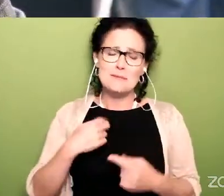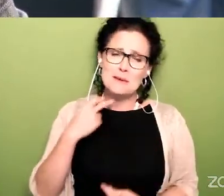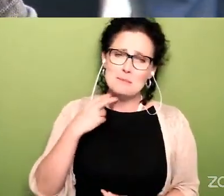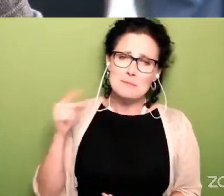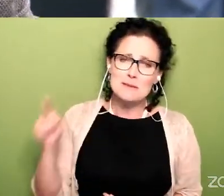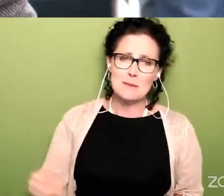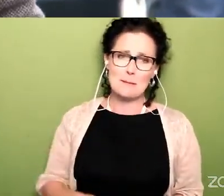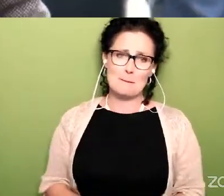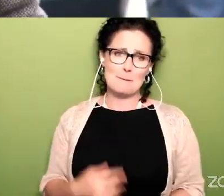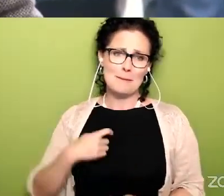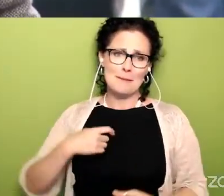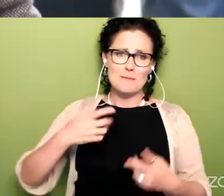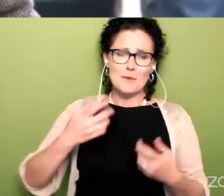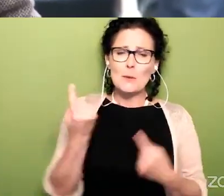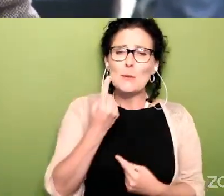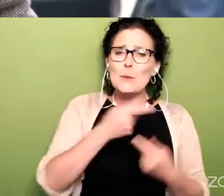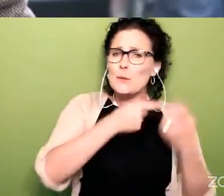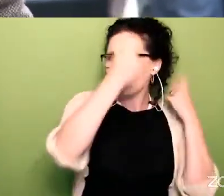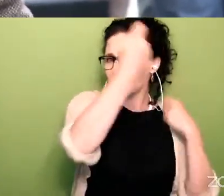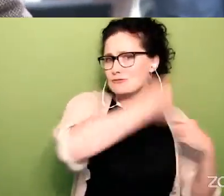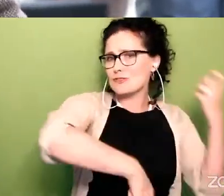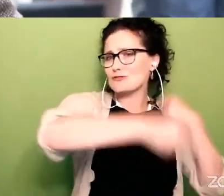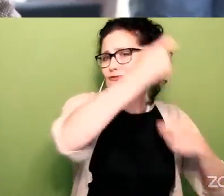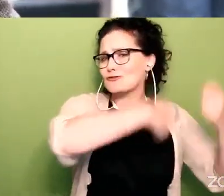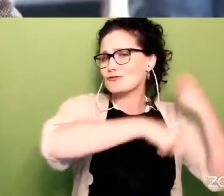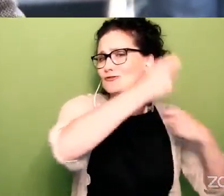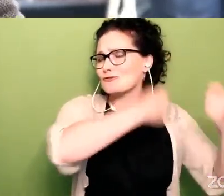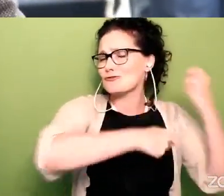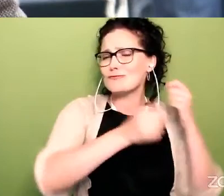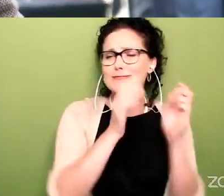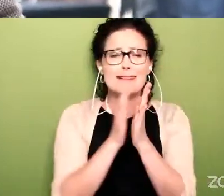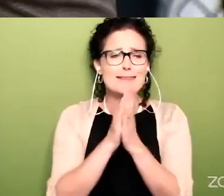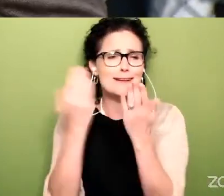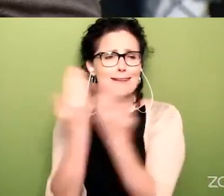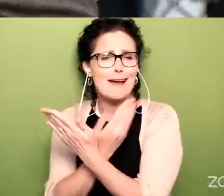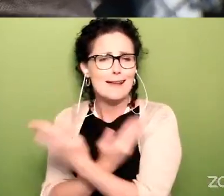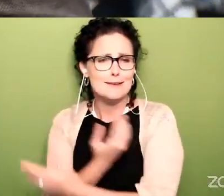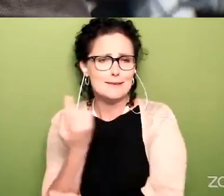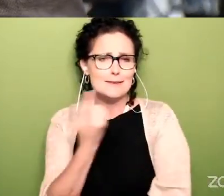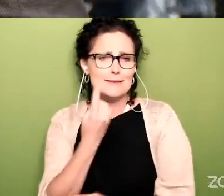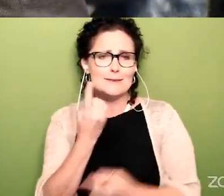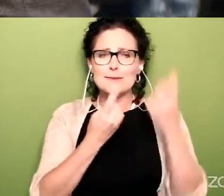Our children will have to go back and visit when they are born. Maybe they will not need to. They will.